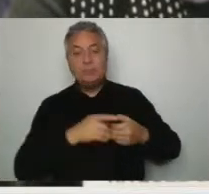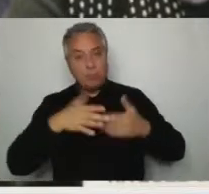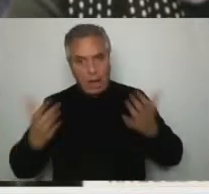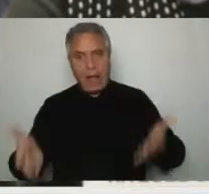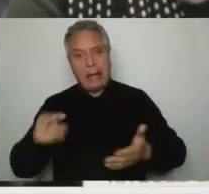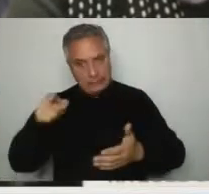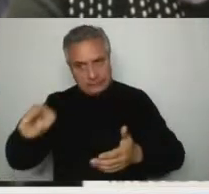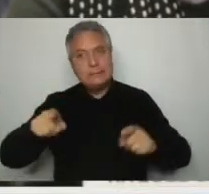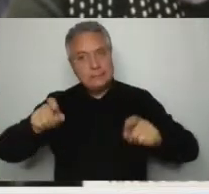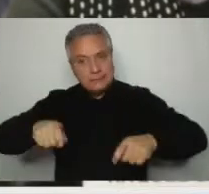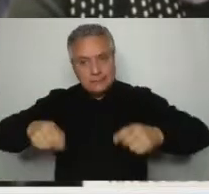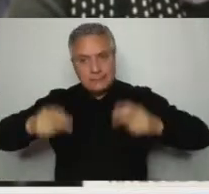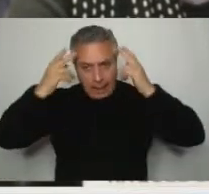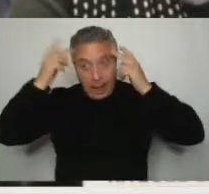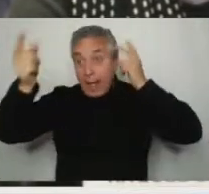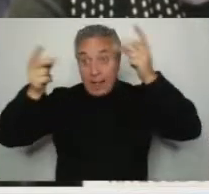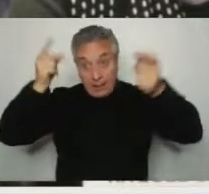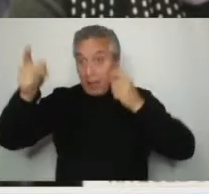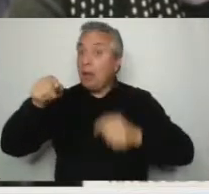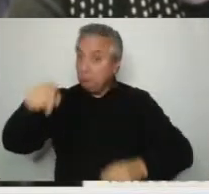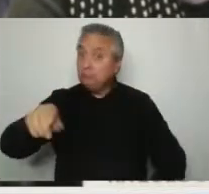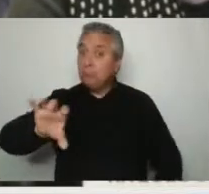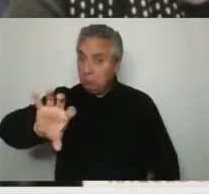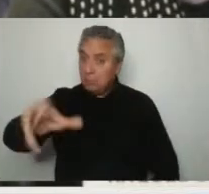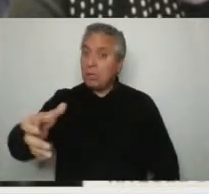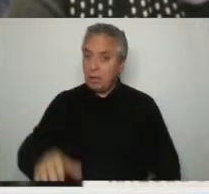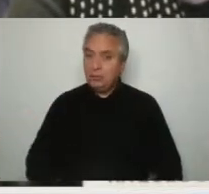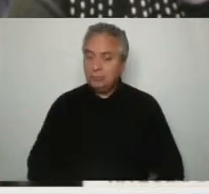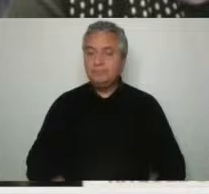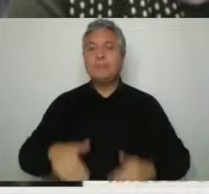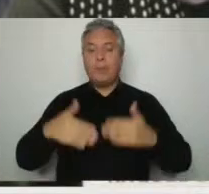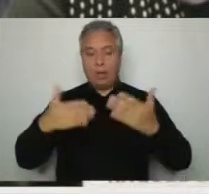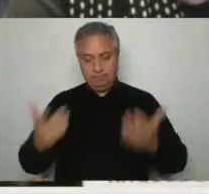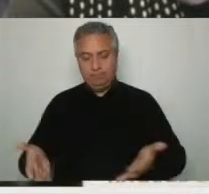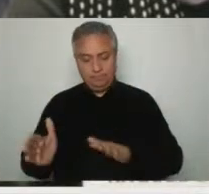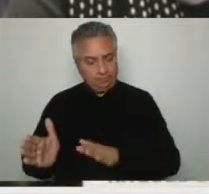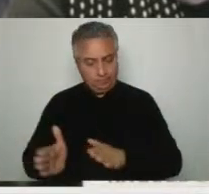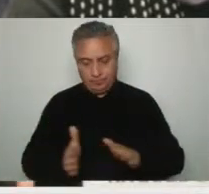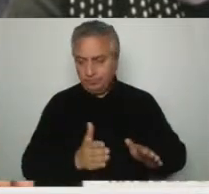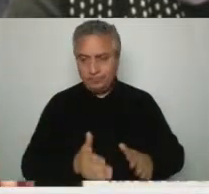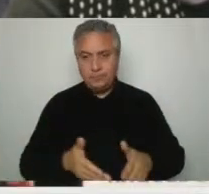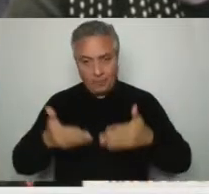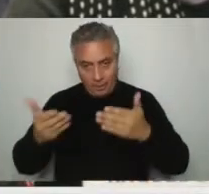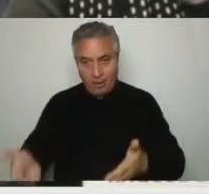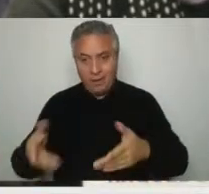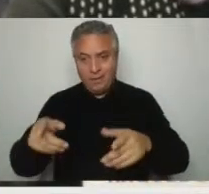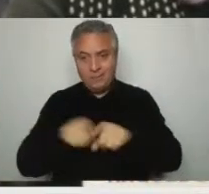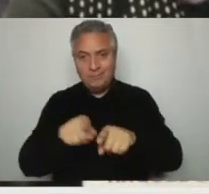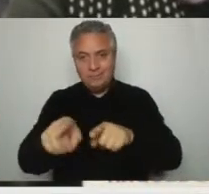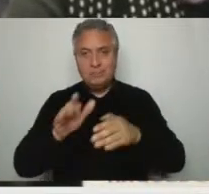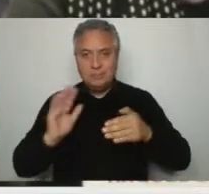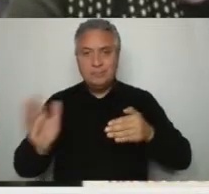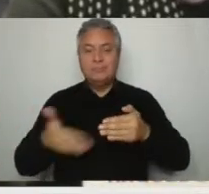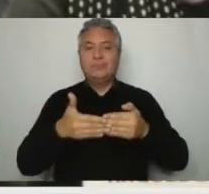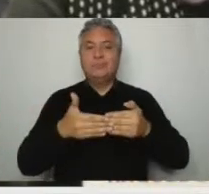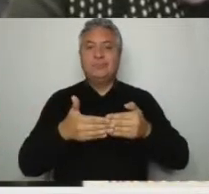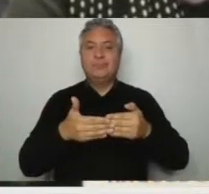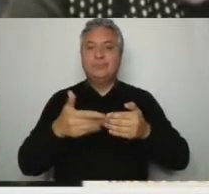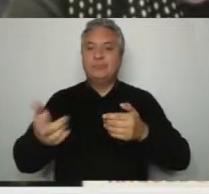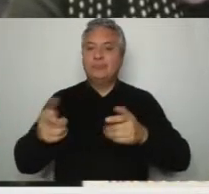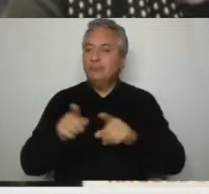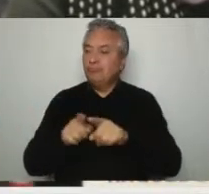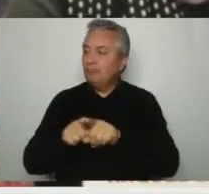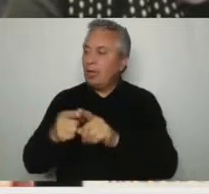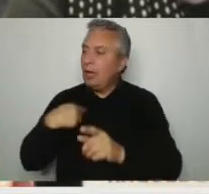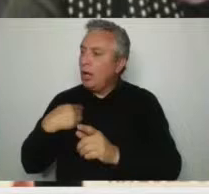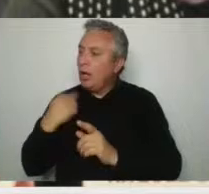that these innovations are interesting throughout the region. So in order to close the